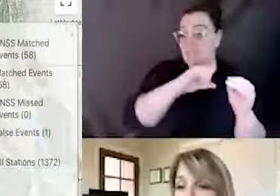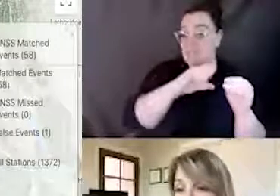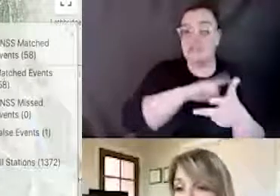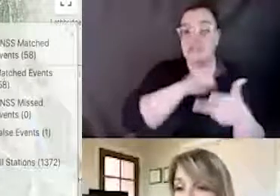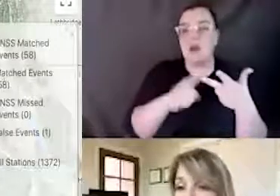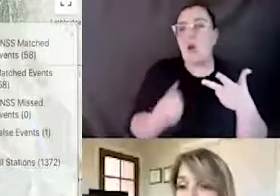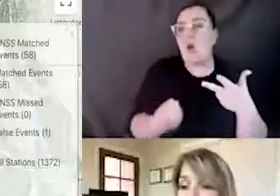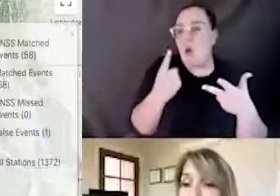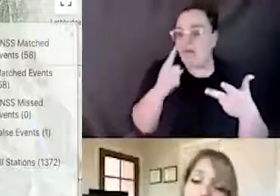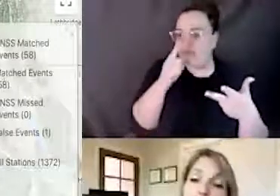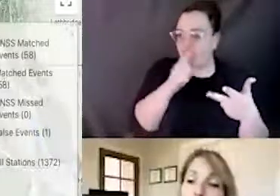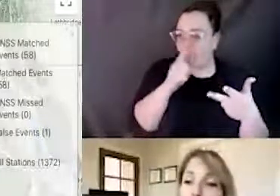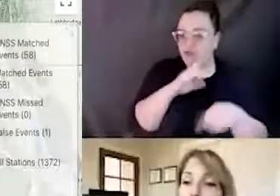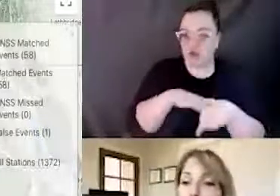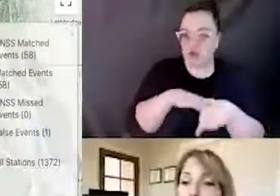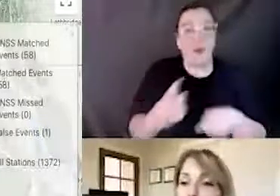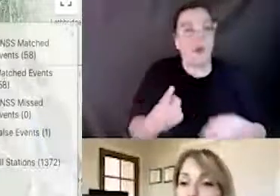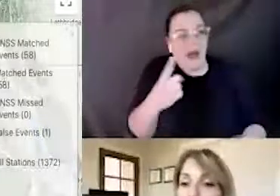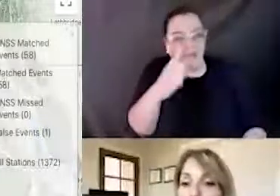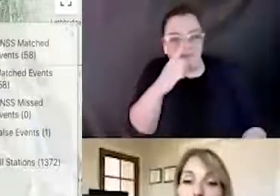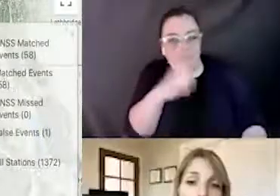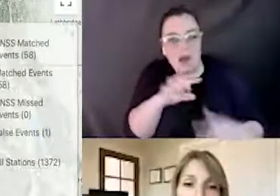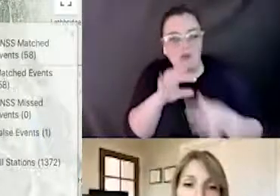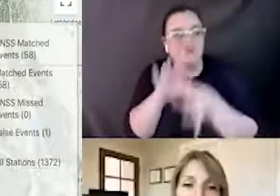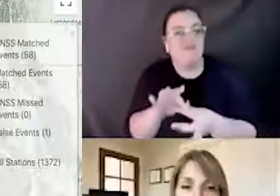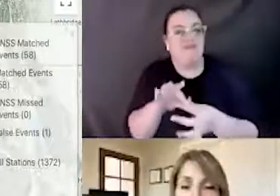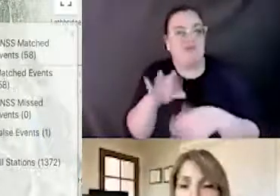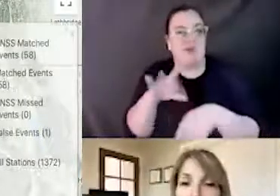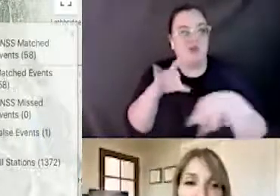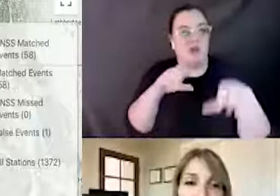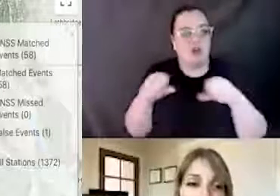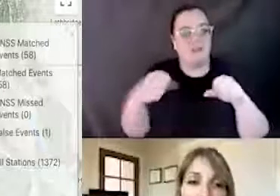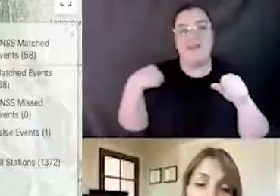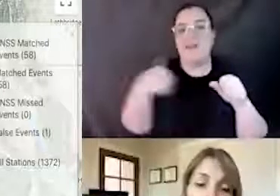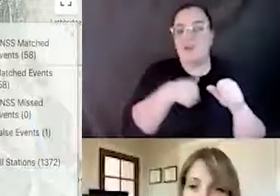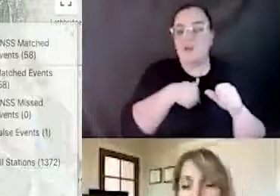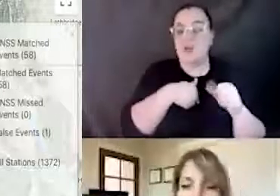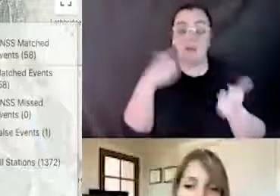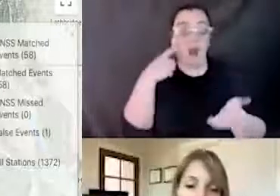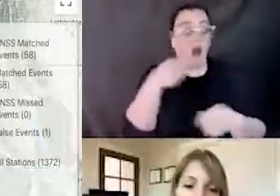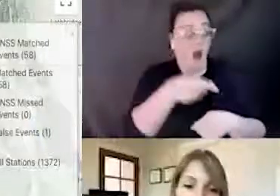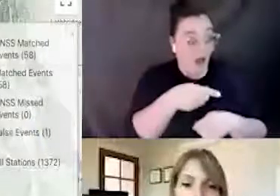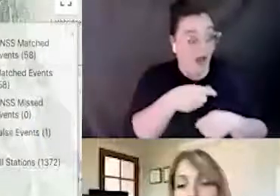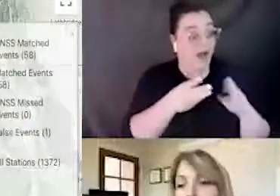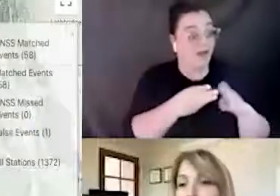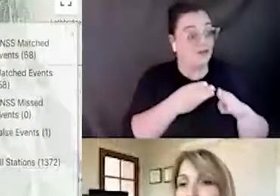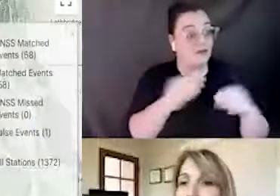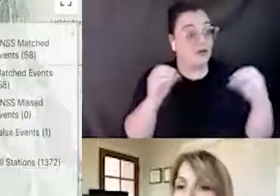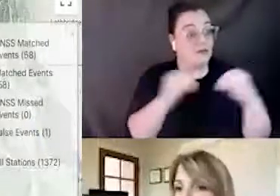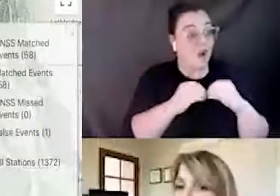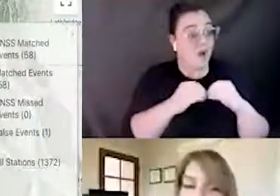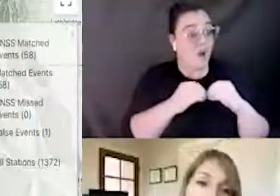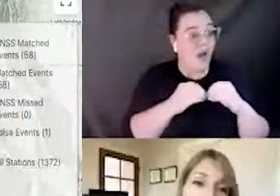one false alert. The one false alert was to do with an earthquake that we basically decided it was 2, where it was actually 1.